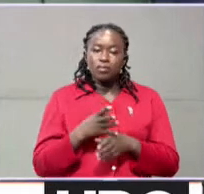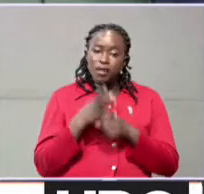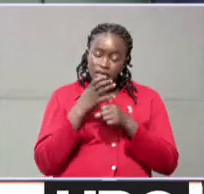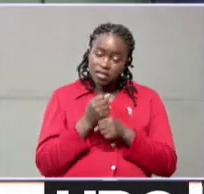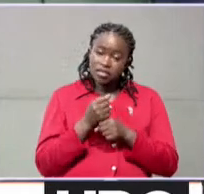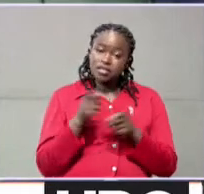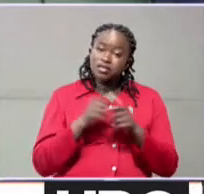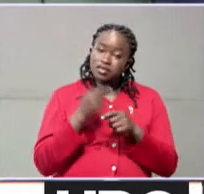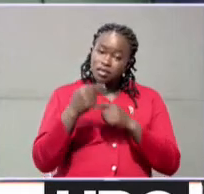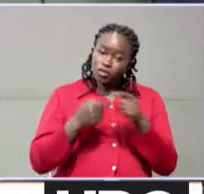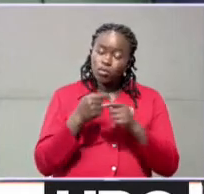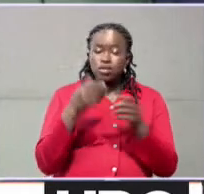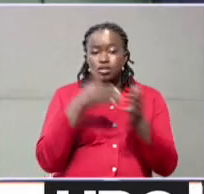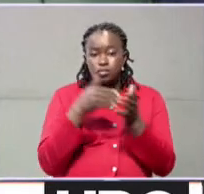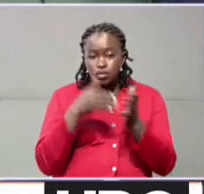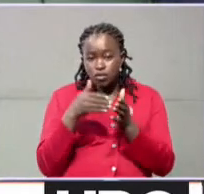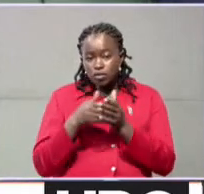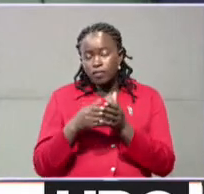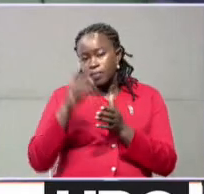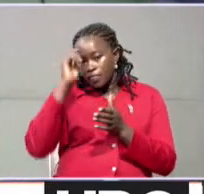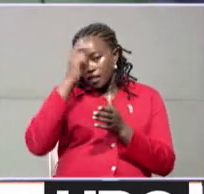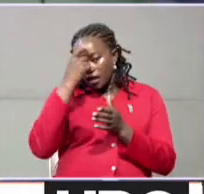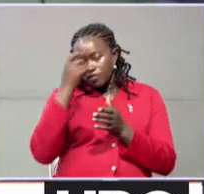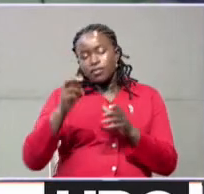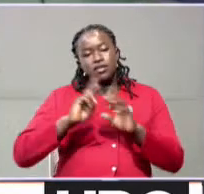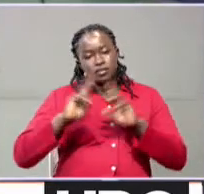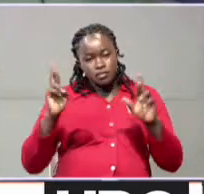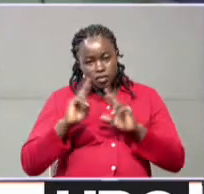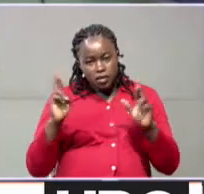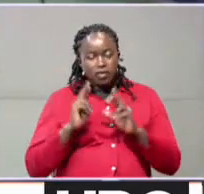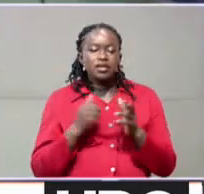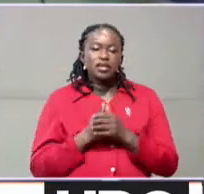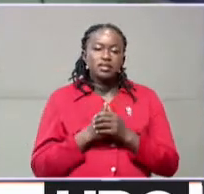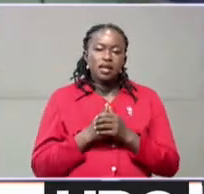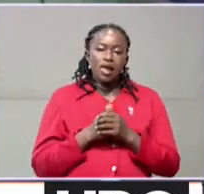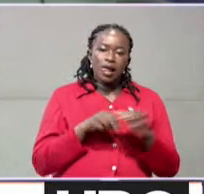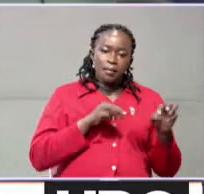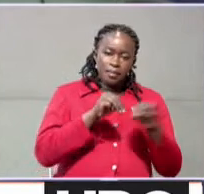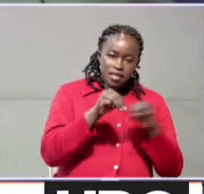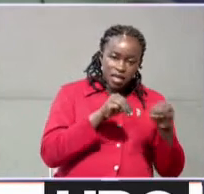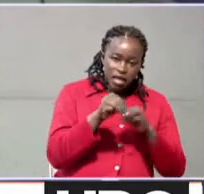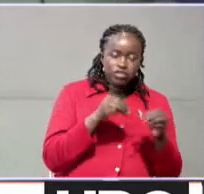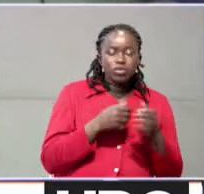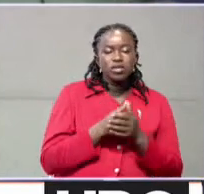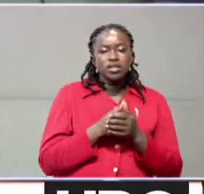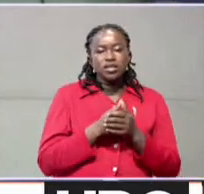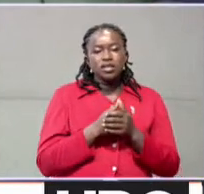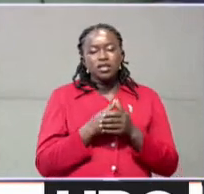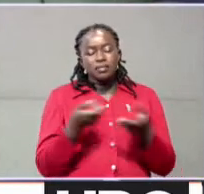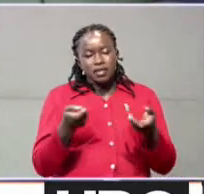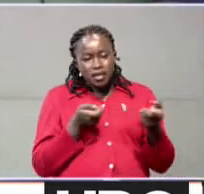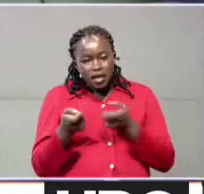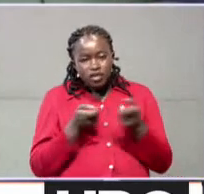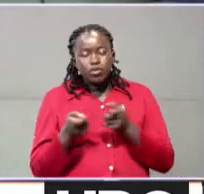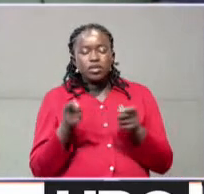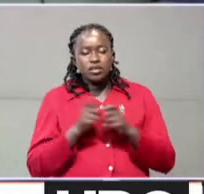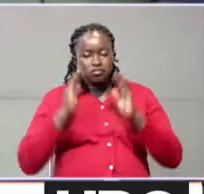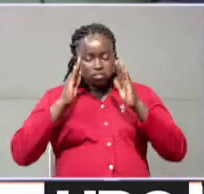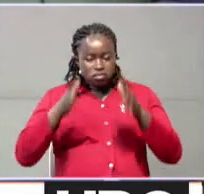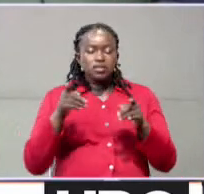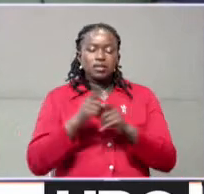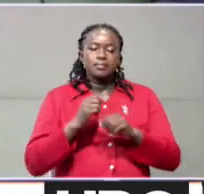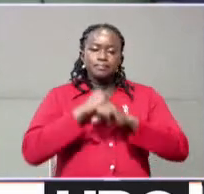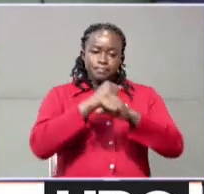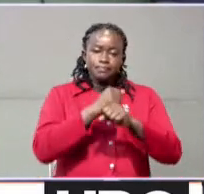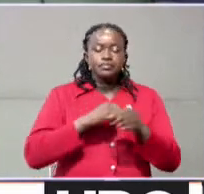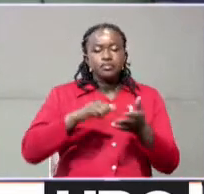affected government's preparedness mitigation resiliency and the prevention of